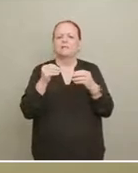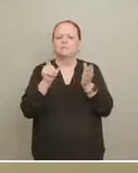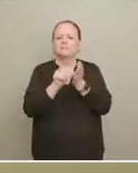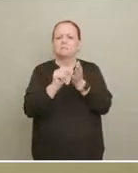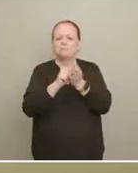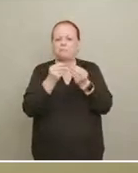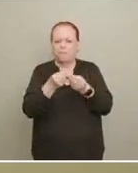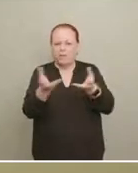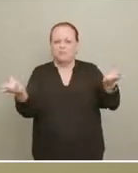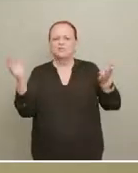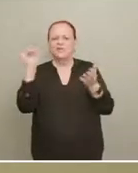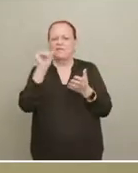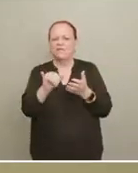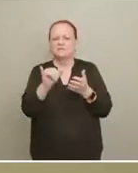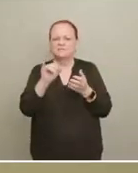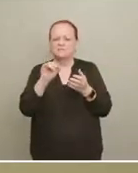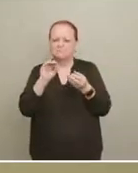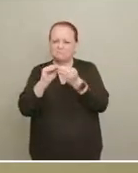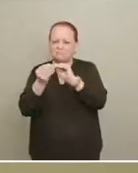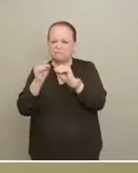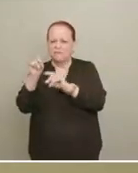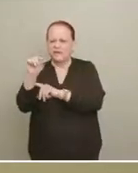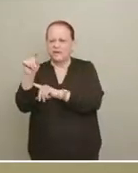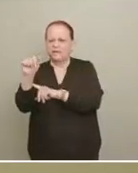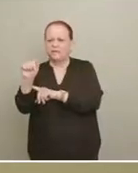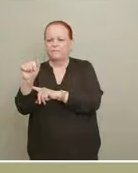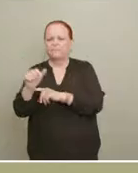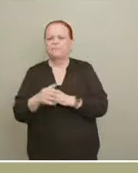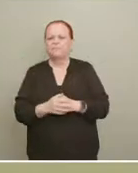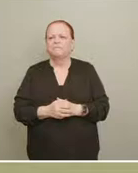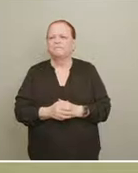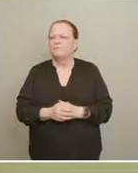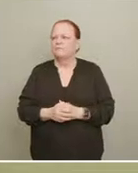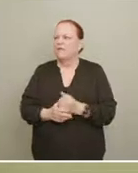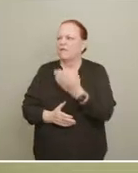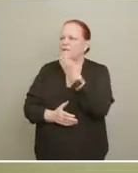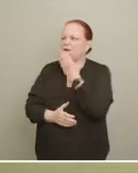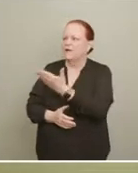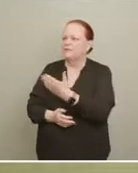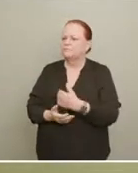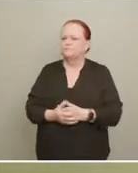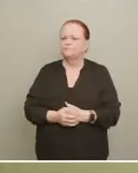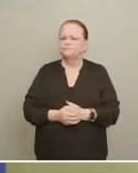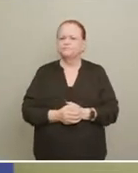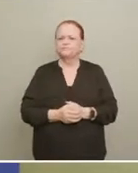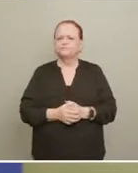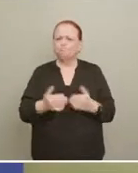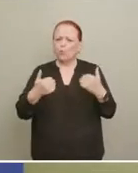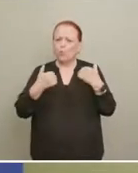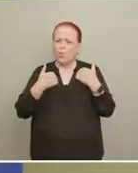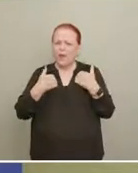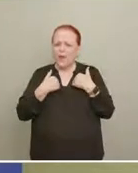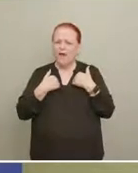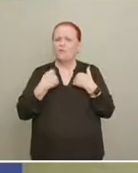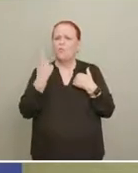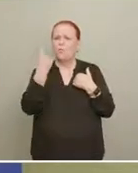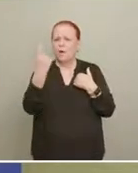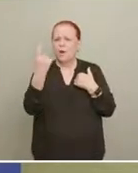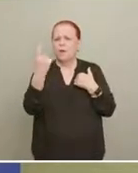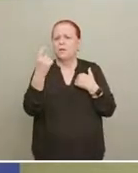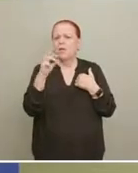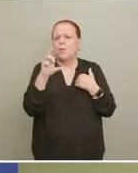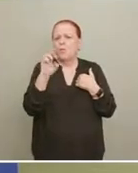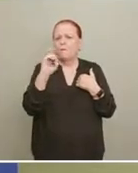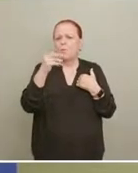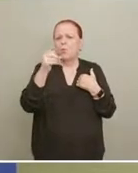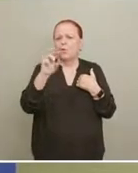with the community about what's happening here. Thank you. So we do have a reporter in the room with Los Alamitos TV that'd